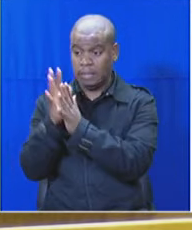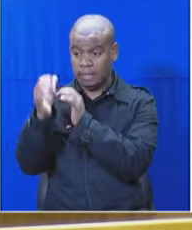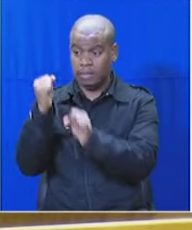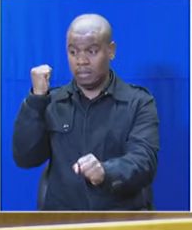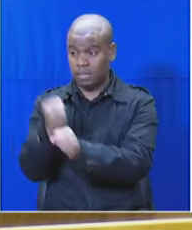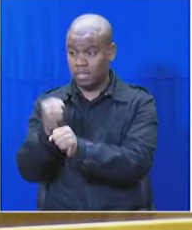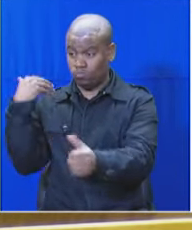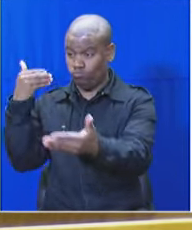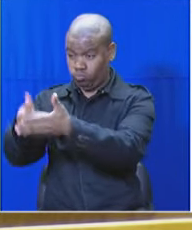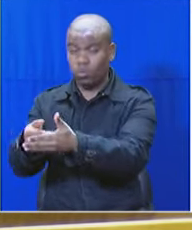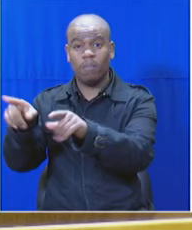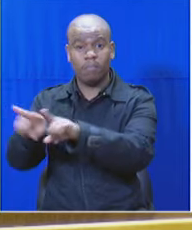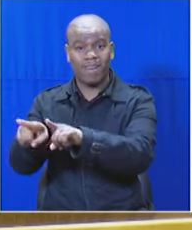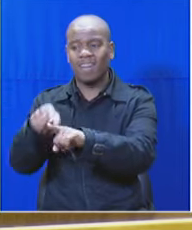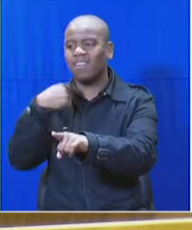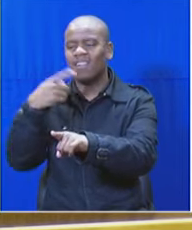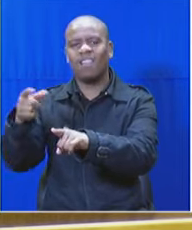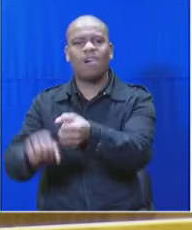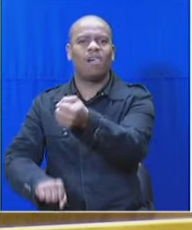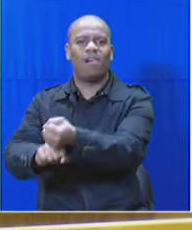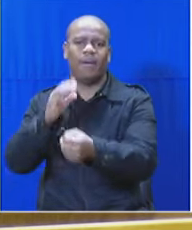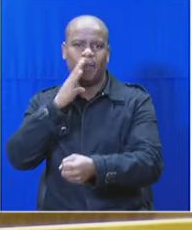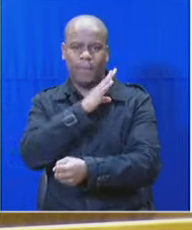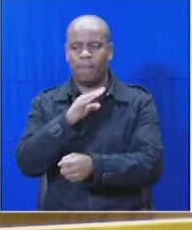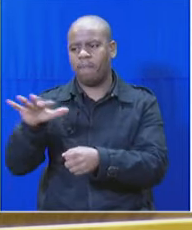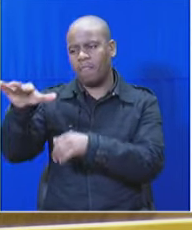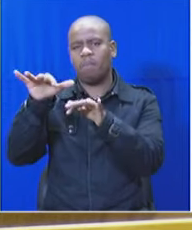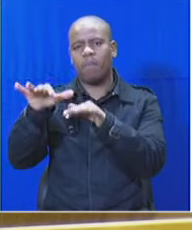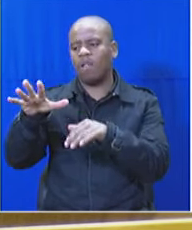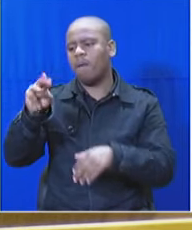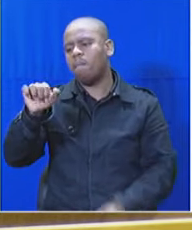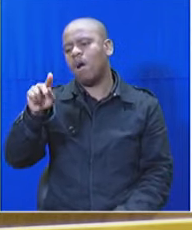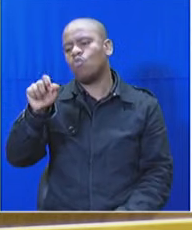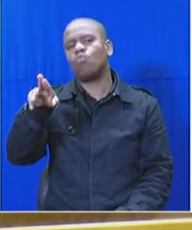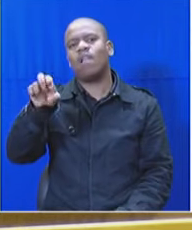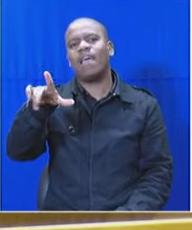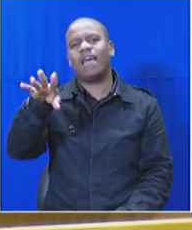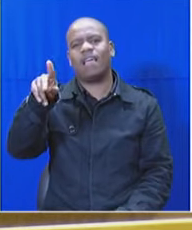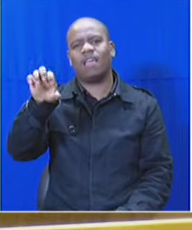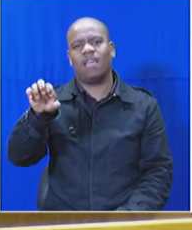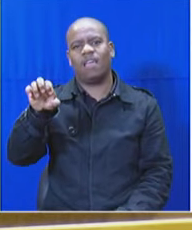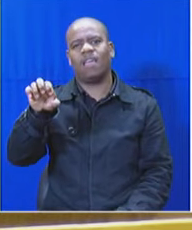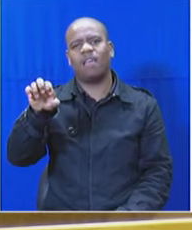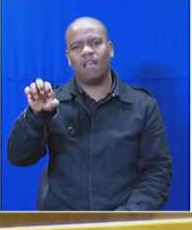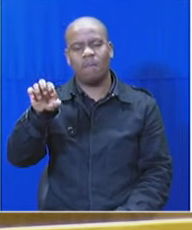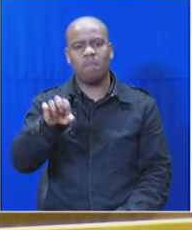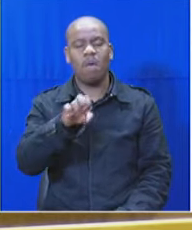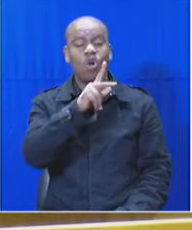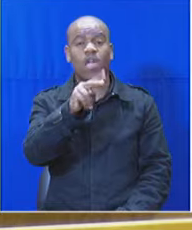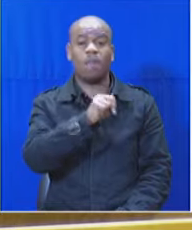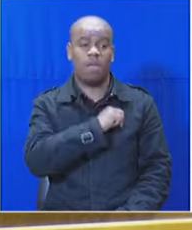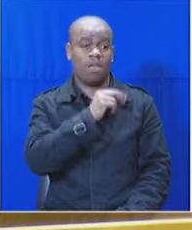of that claim, the people of Makulek in Limpopo, who have been made servants to the Kruger National